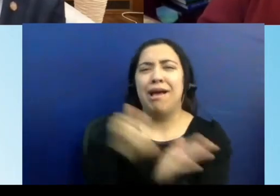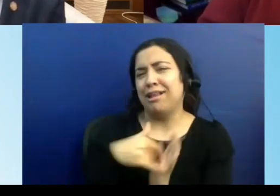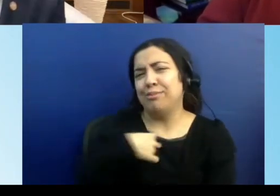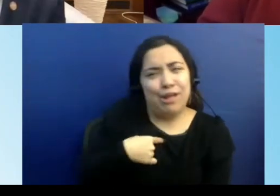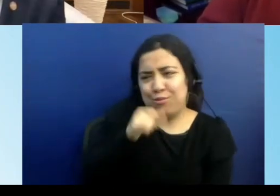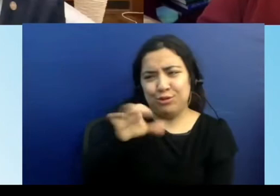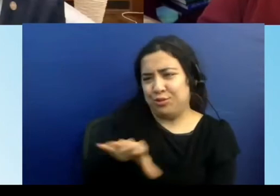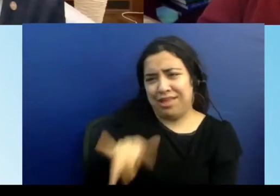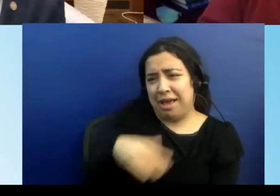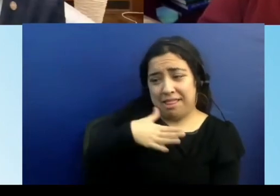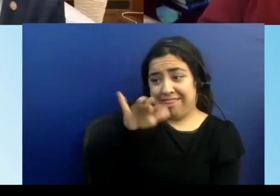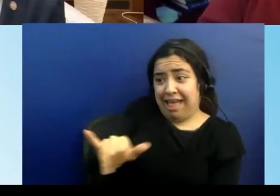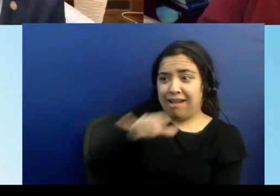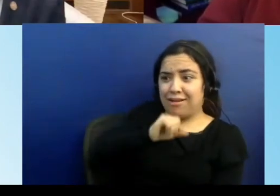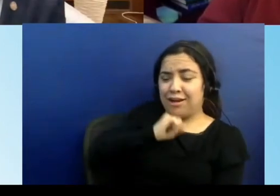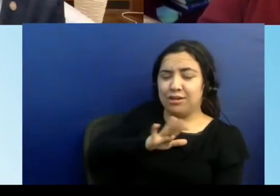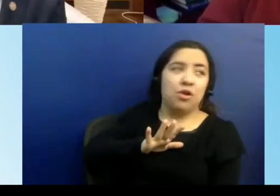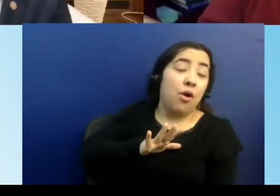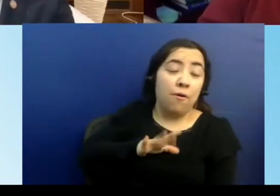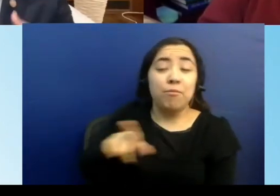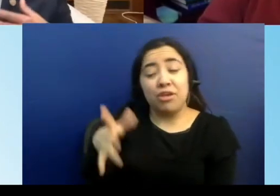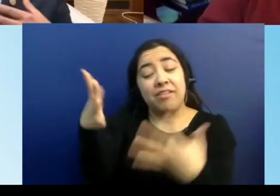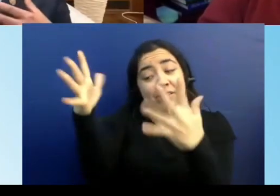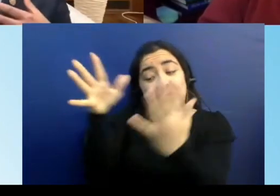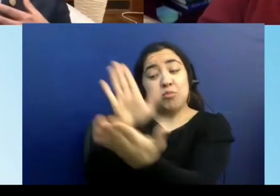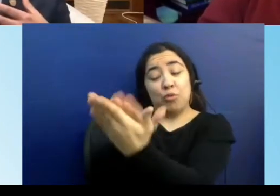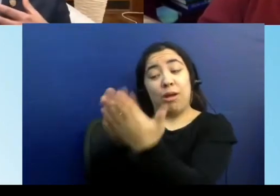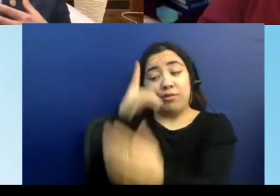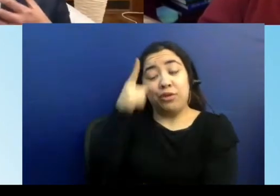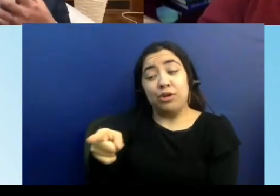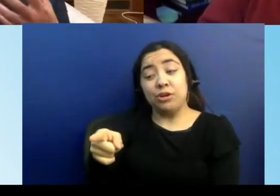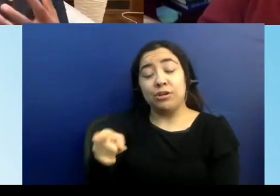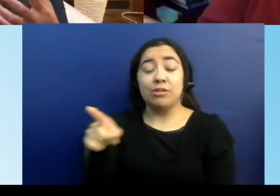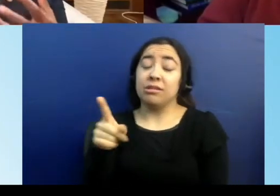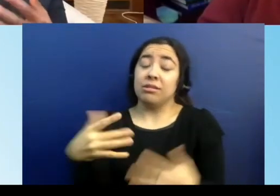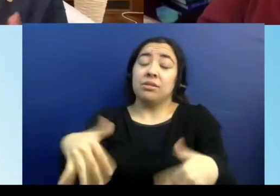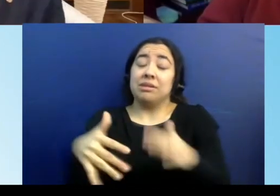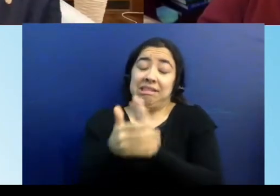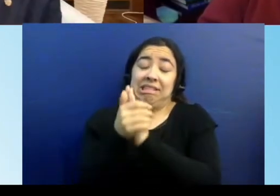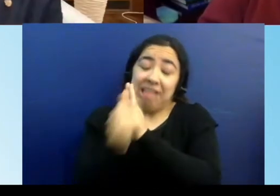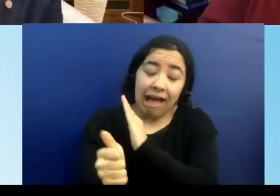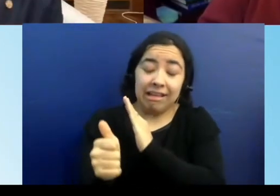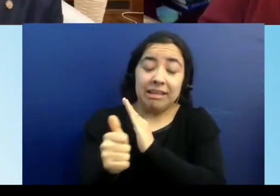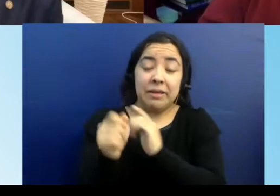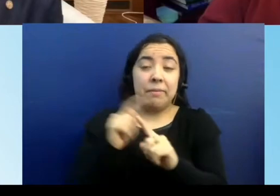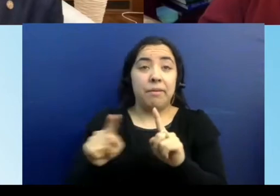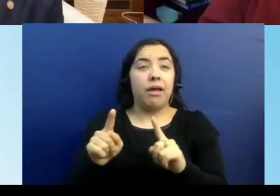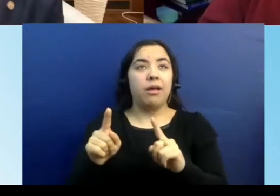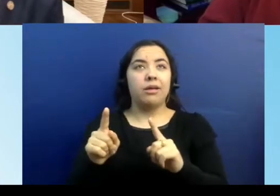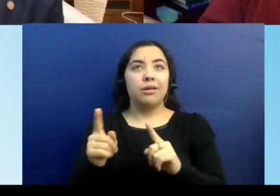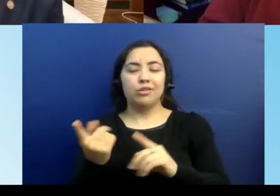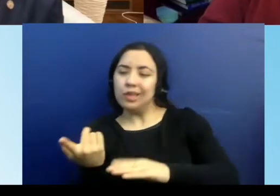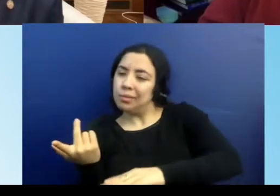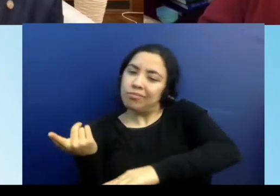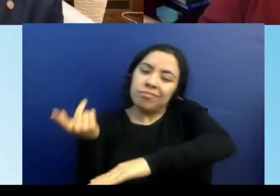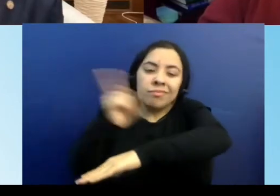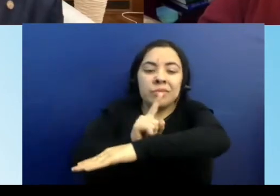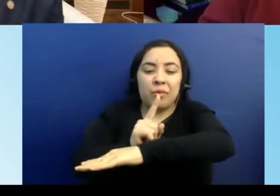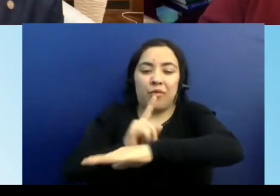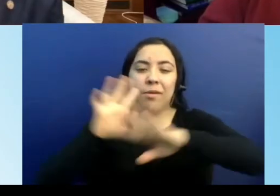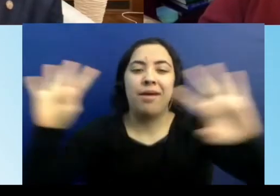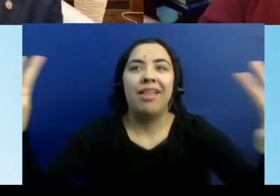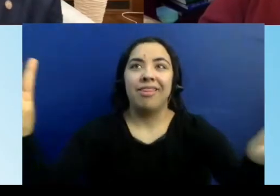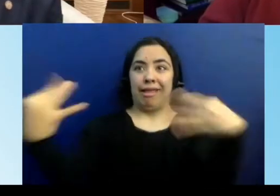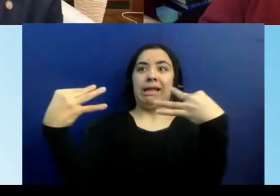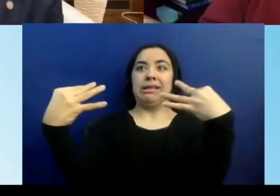only is obviously supremely talented, but to perform on that kind of a stage with the world